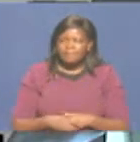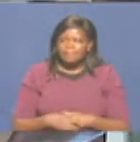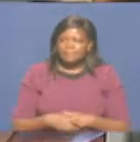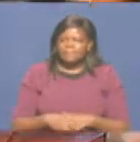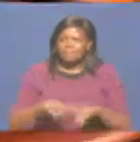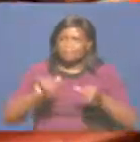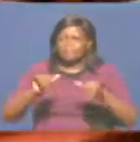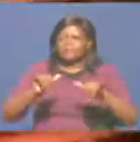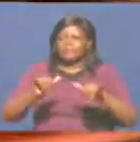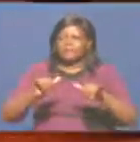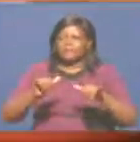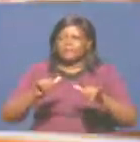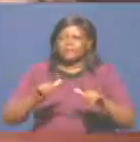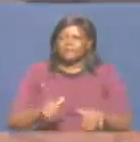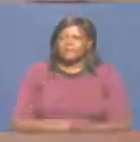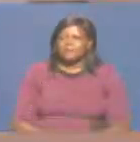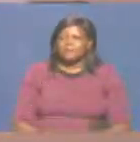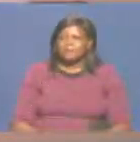us.